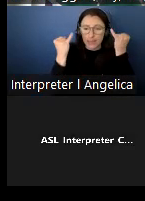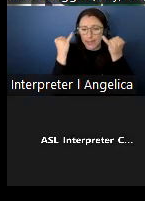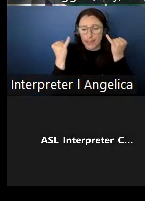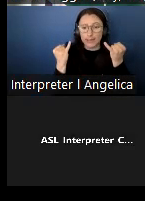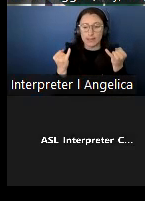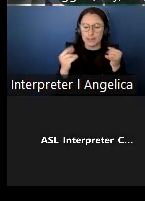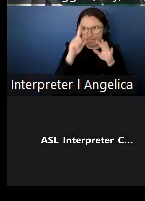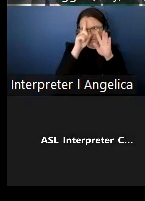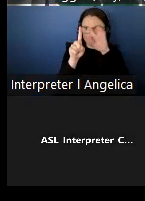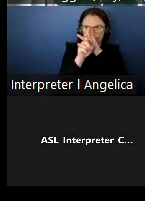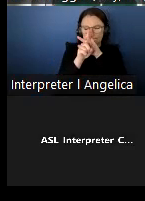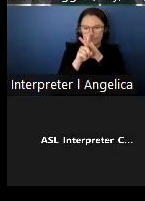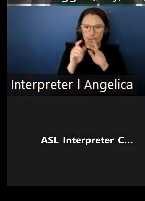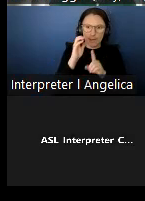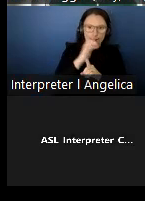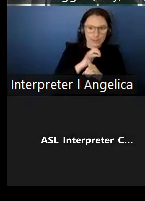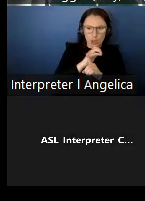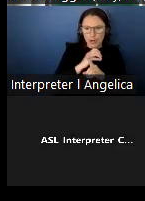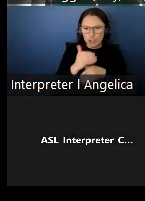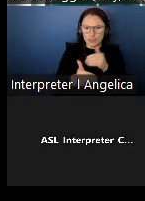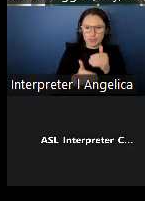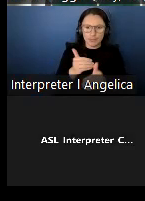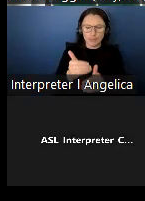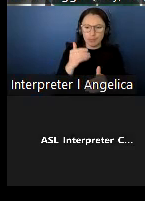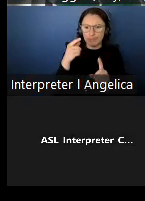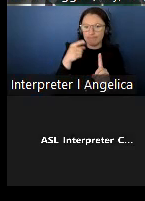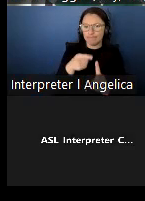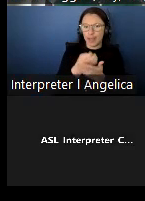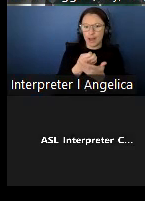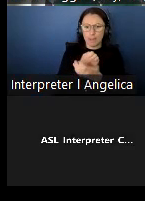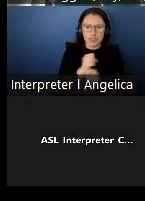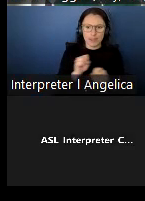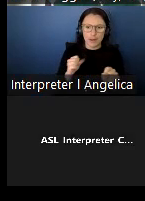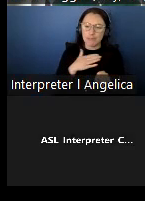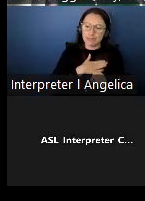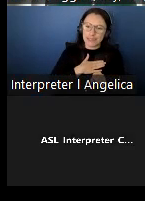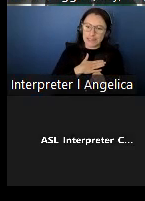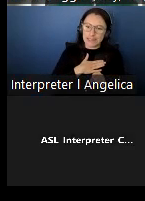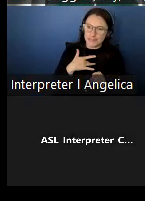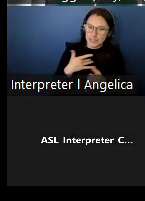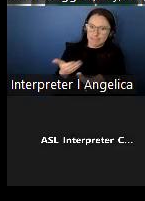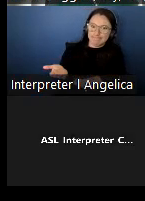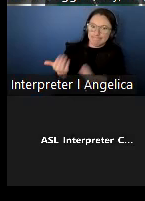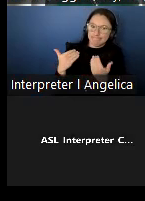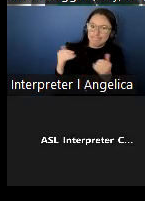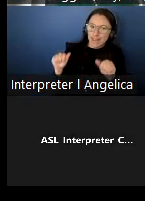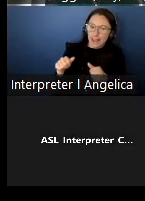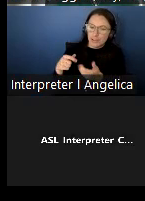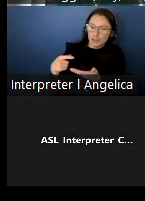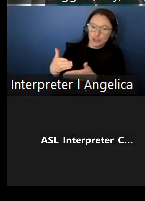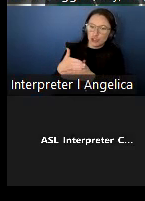our exploration of steps towards economic safety, please feel free to share those as well if you're interested.